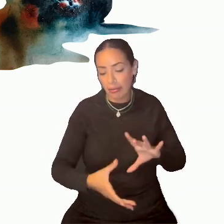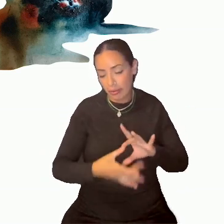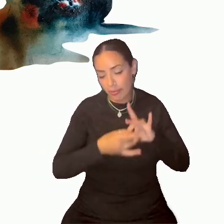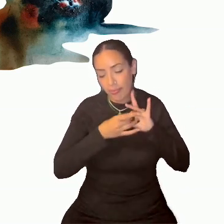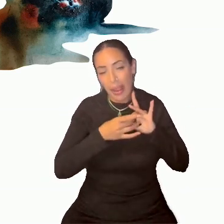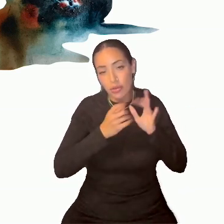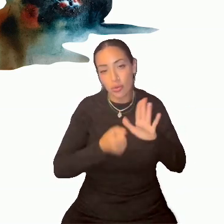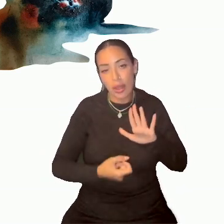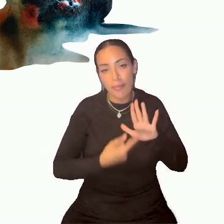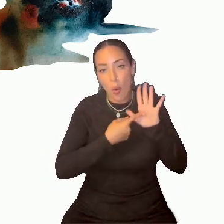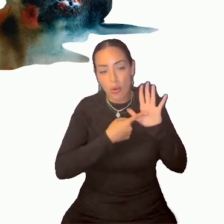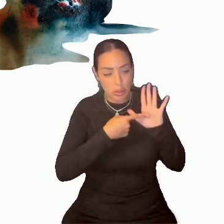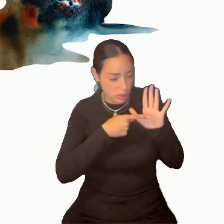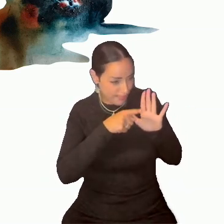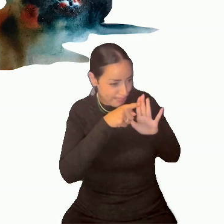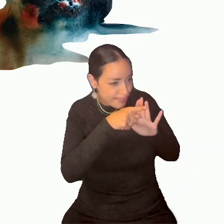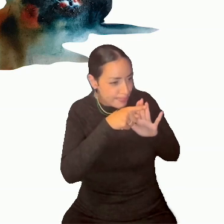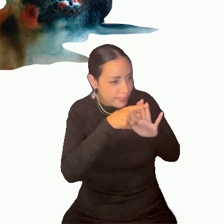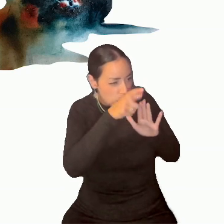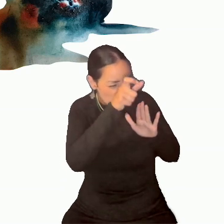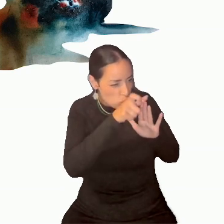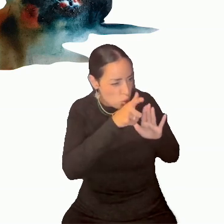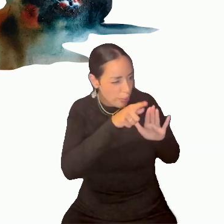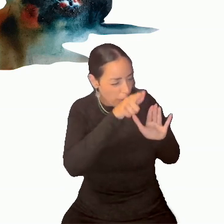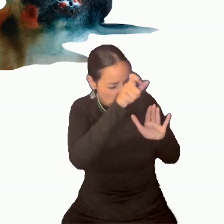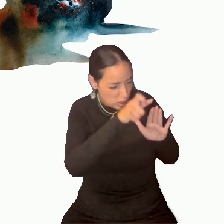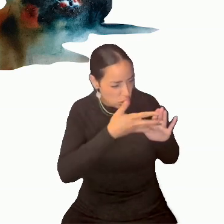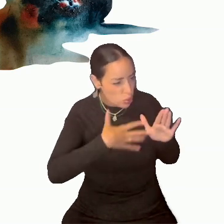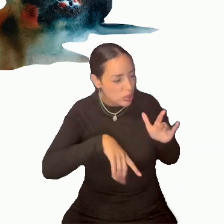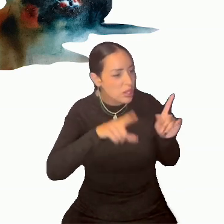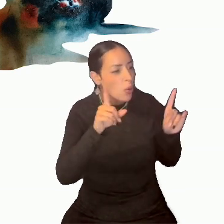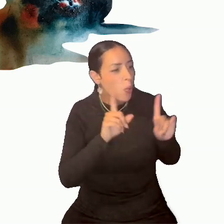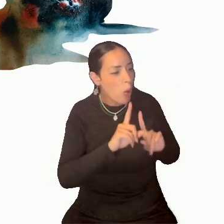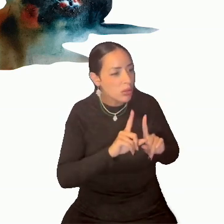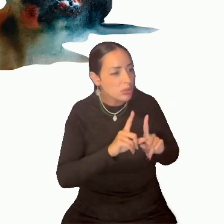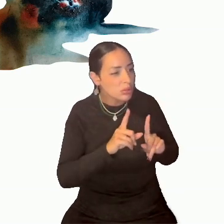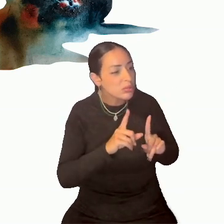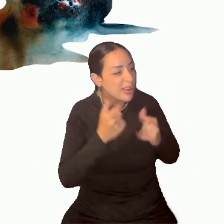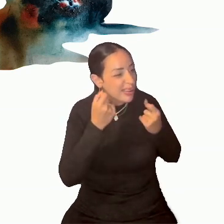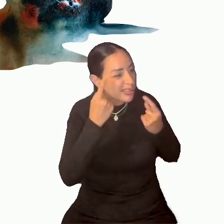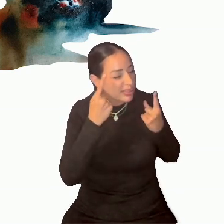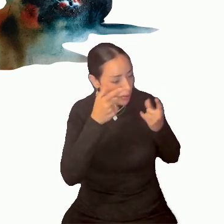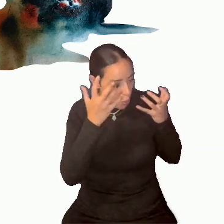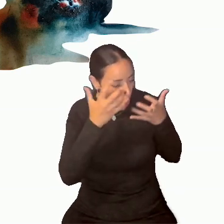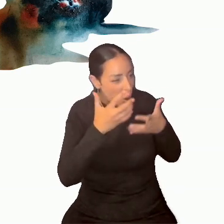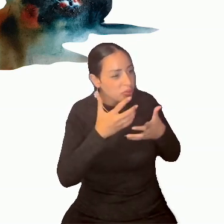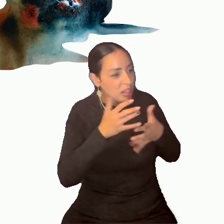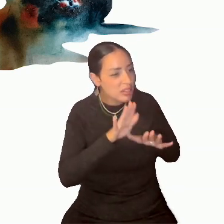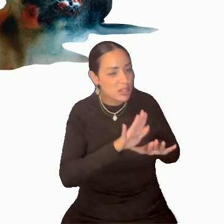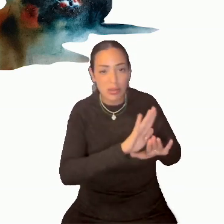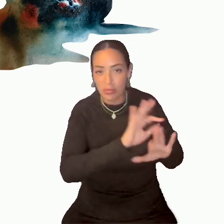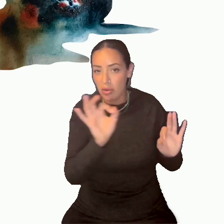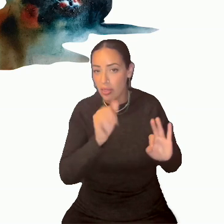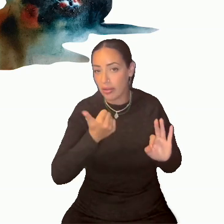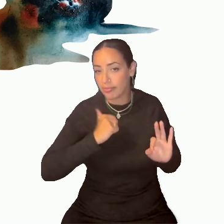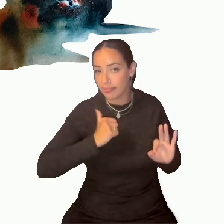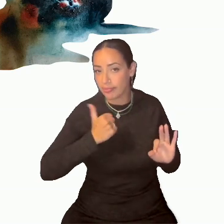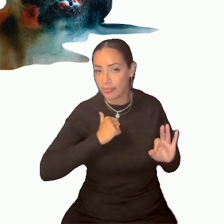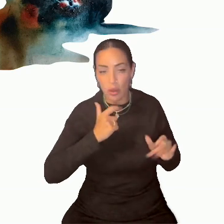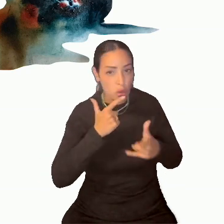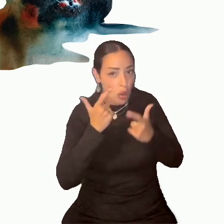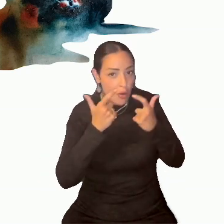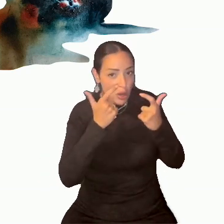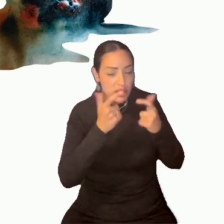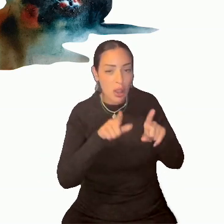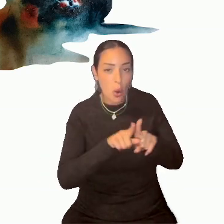people need rather than assuming that we know, of understanding their concerns and their priorities, of curiosity and